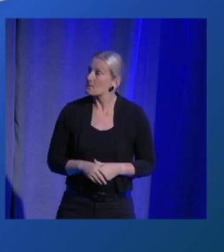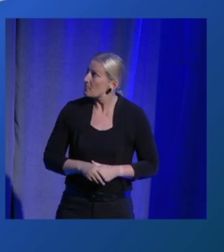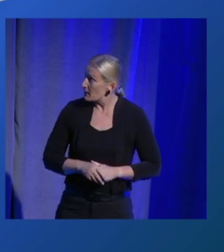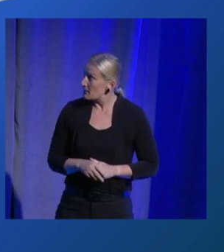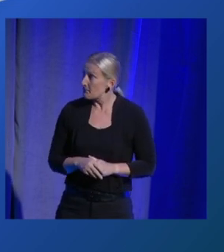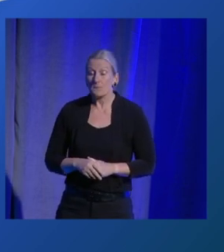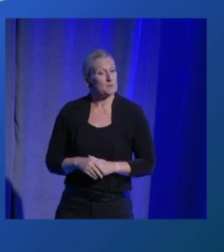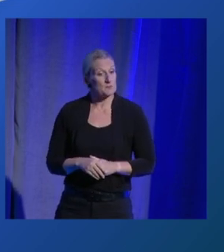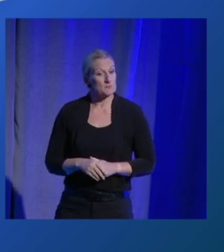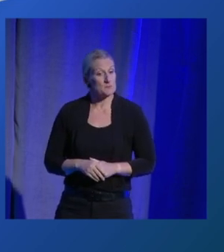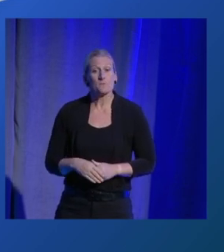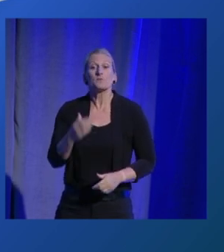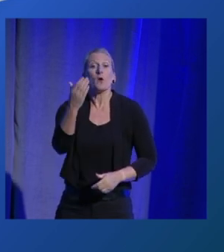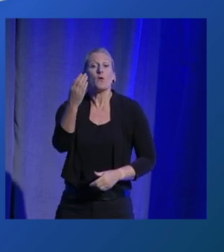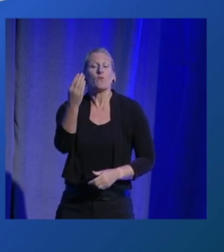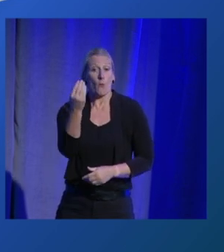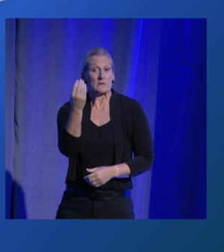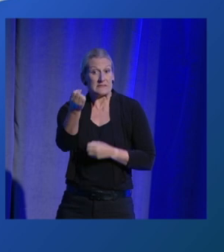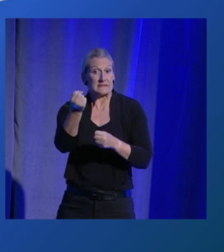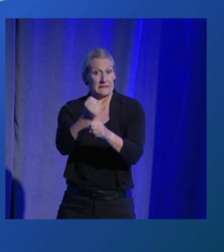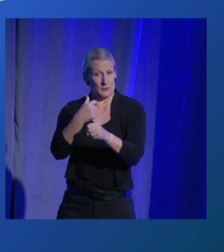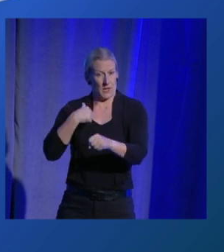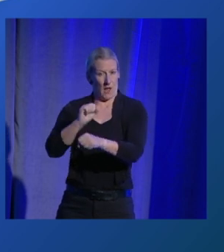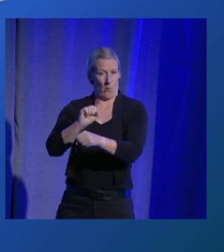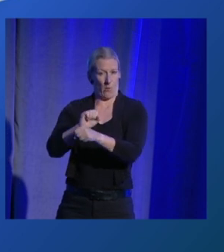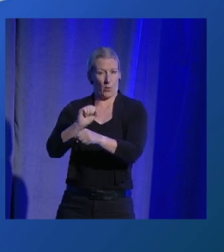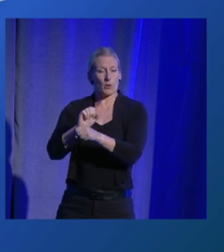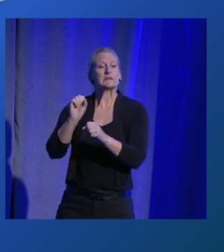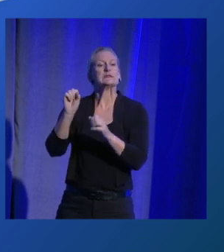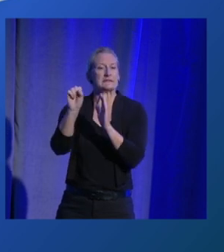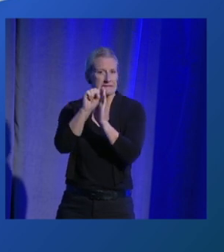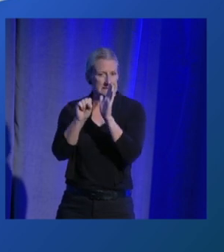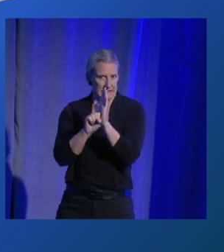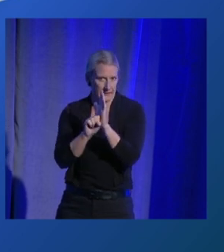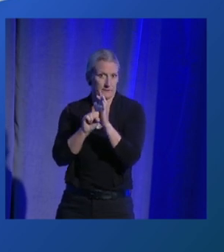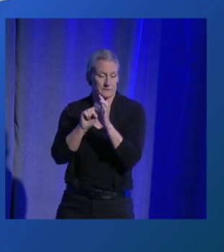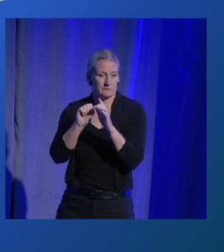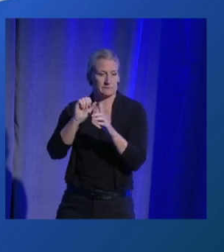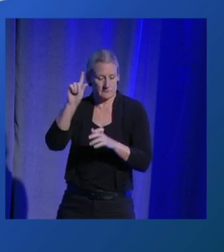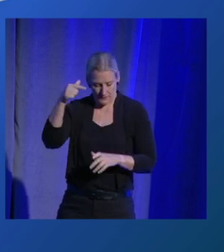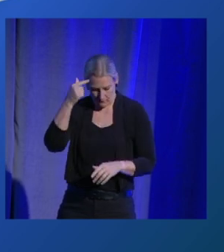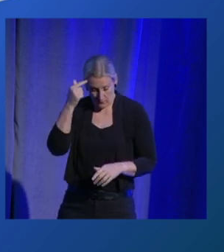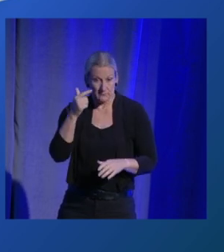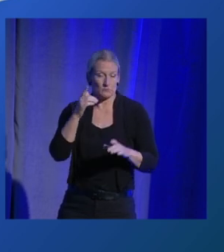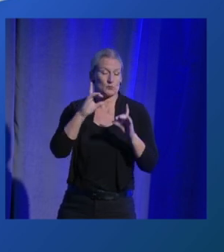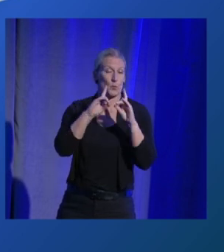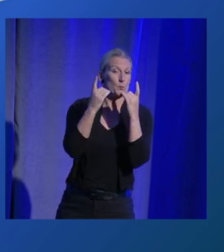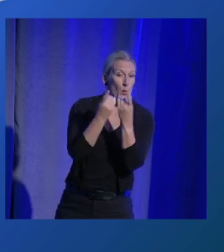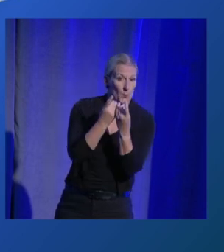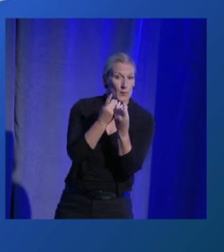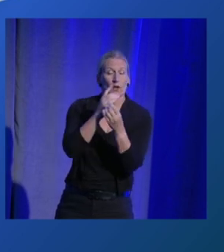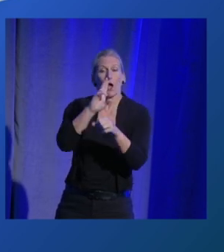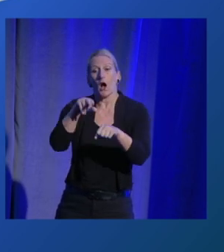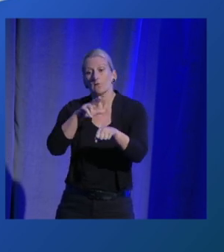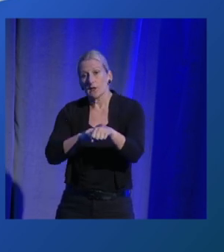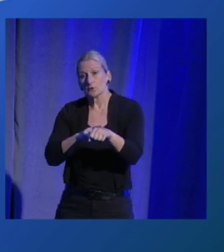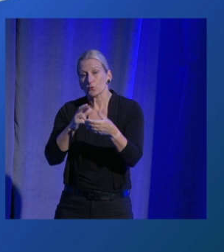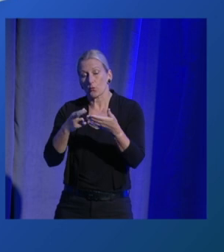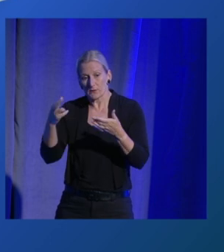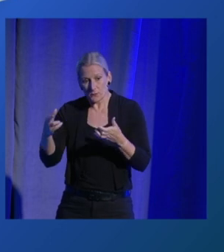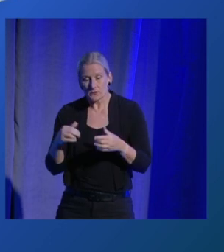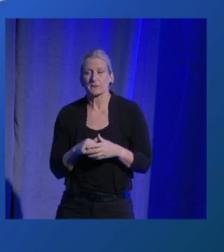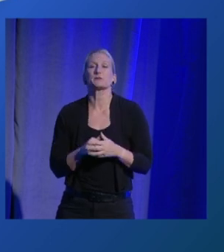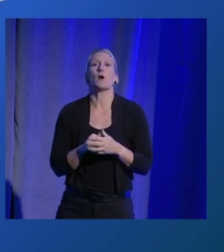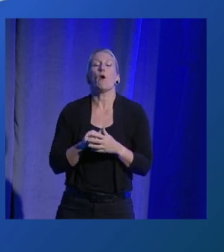spent 14 years in state government for the state of South Carolina the Department of Natural Resources the uh wildlife department the